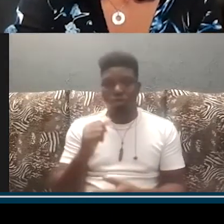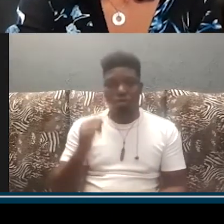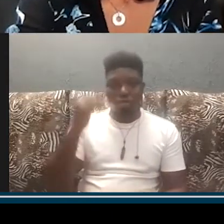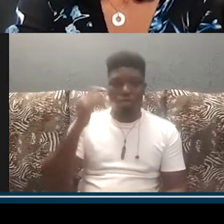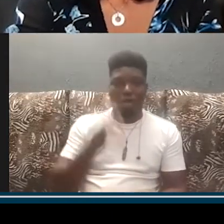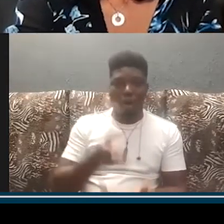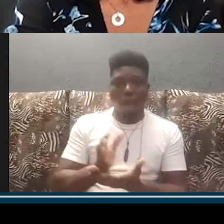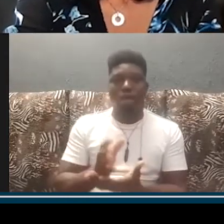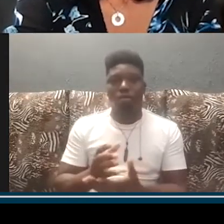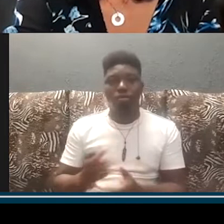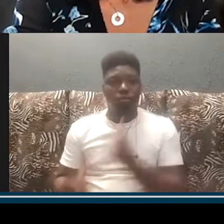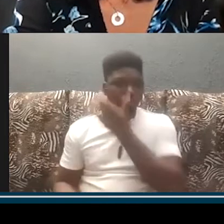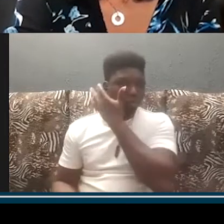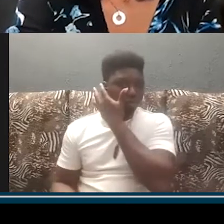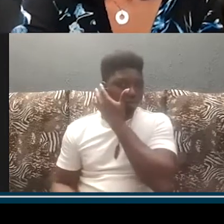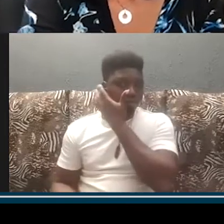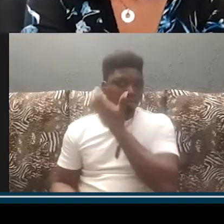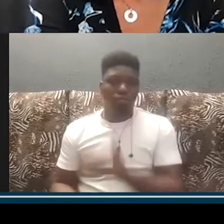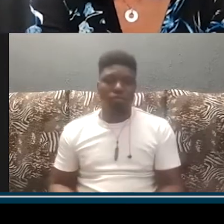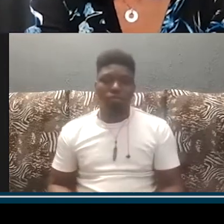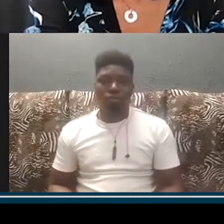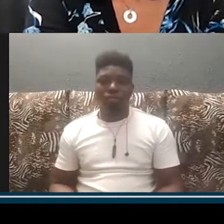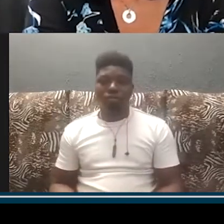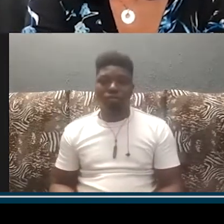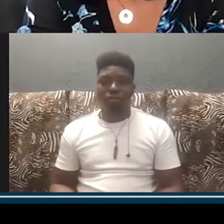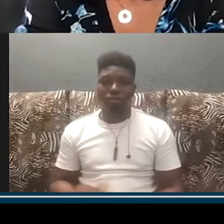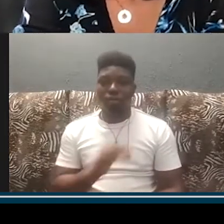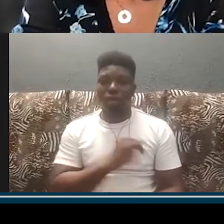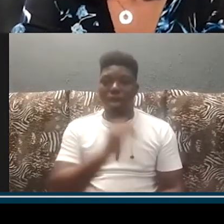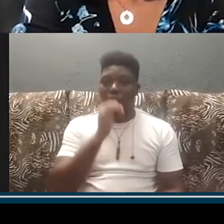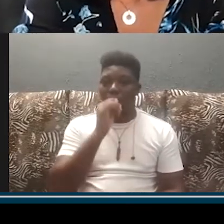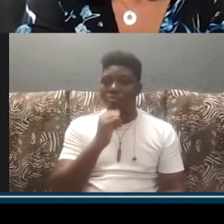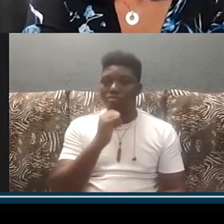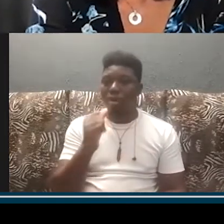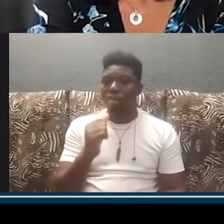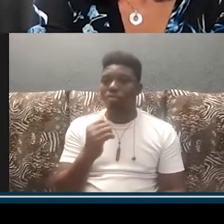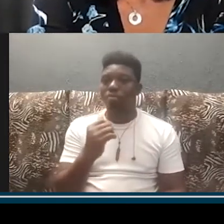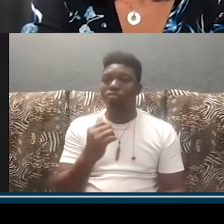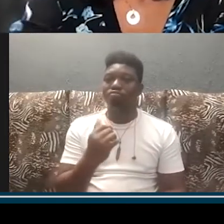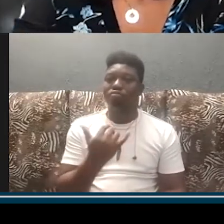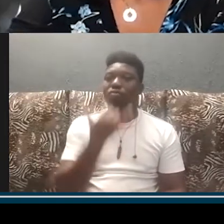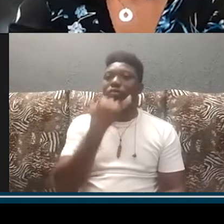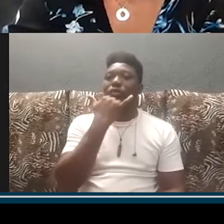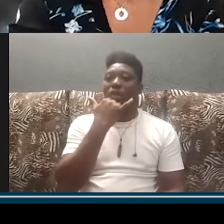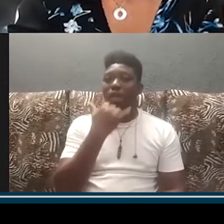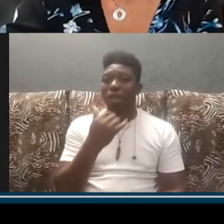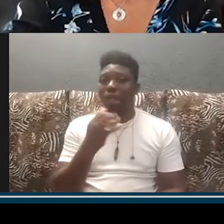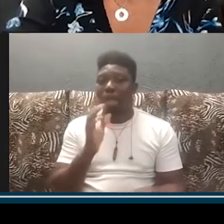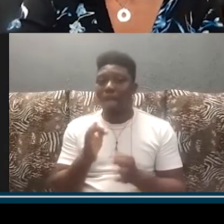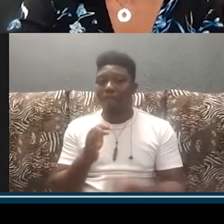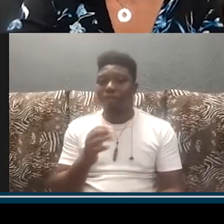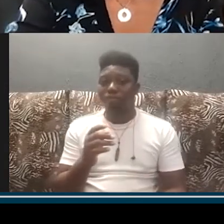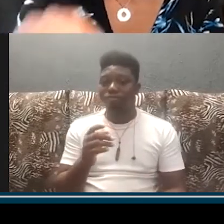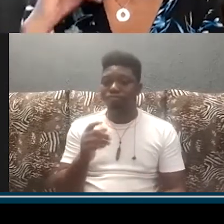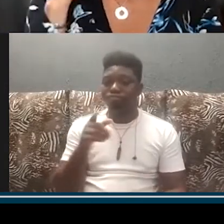better than assumptions. I'm not going to be offended at all if somebody asks me a stupid question and gives me the opportunity